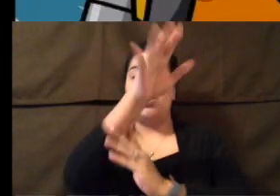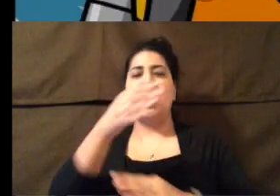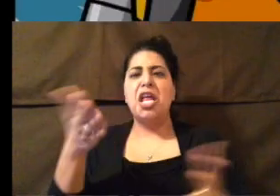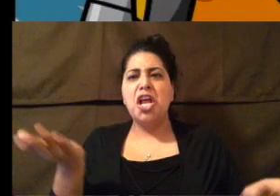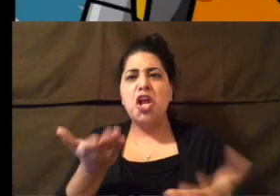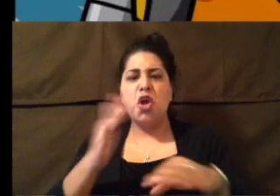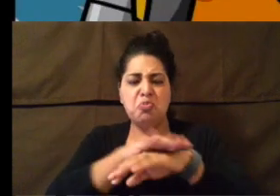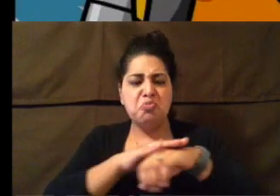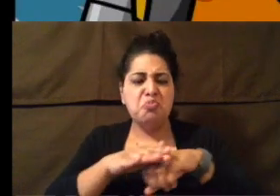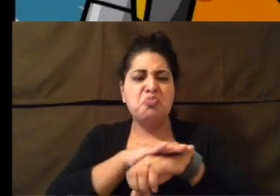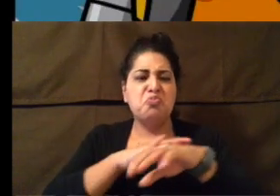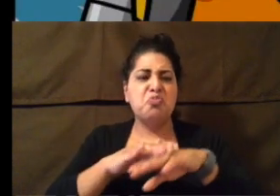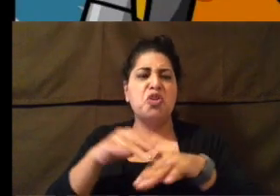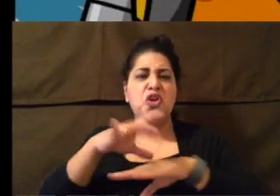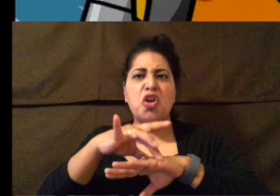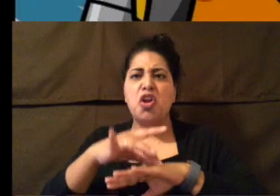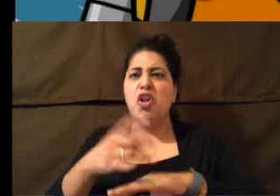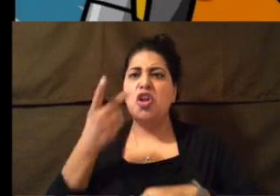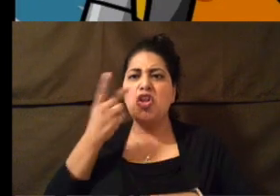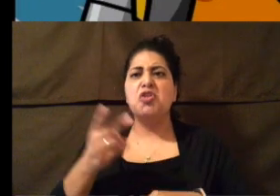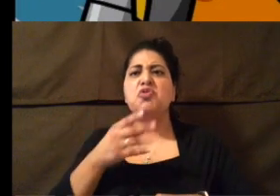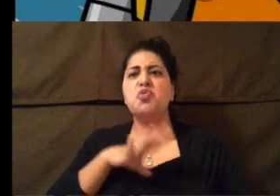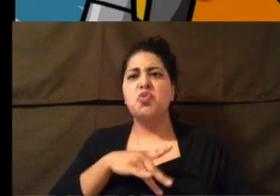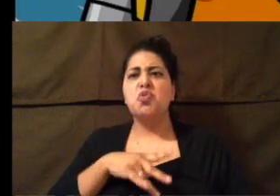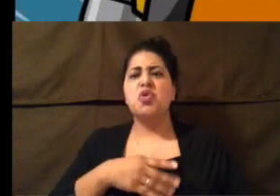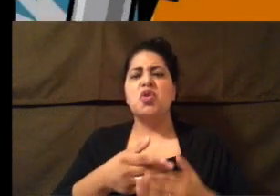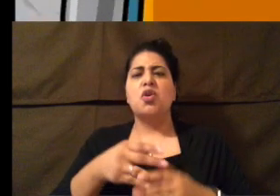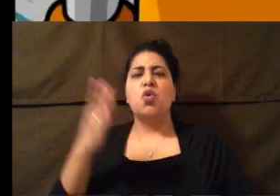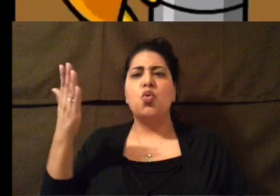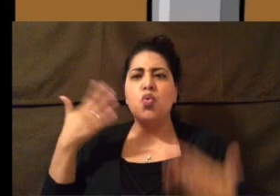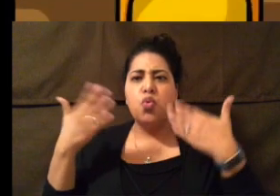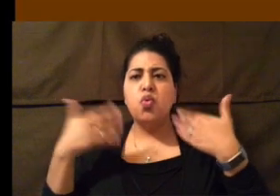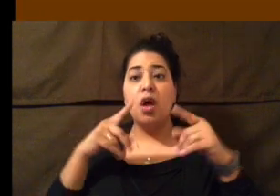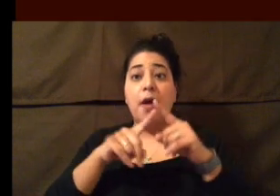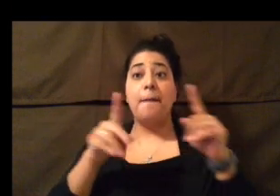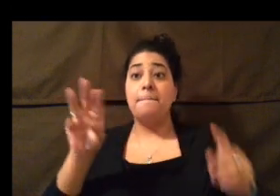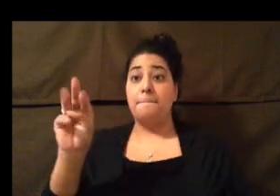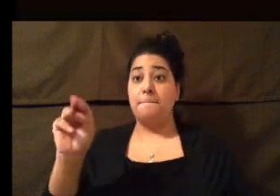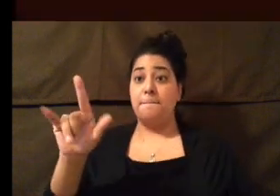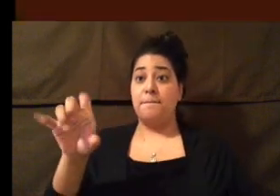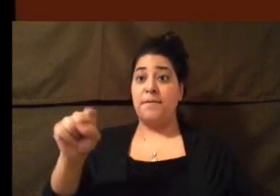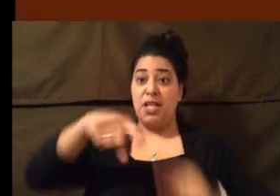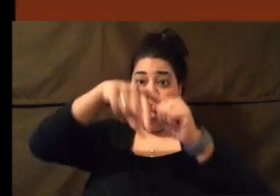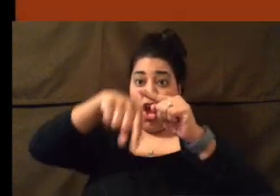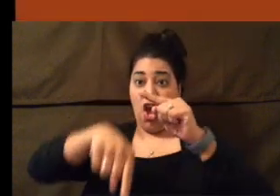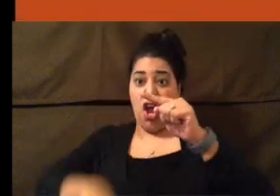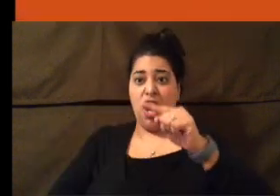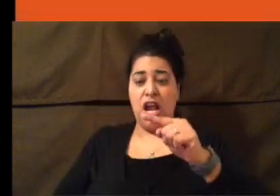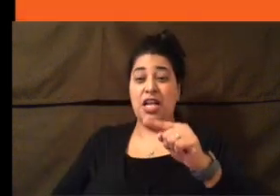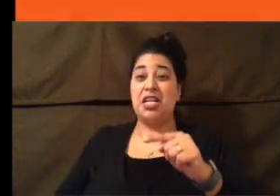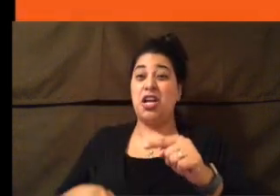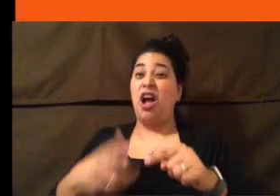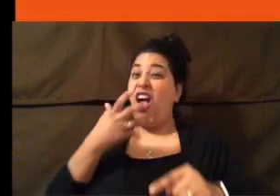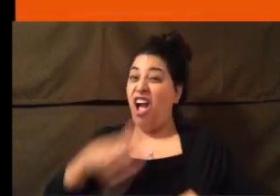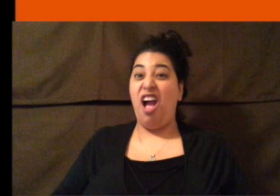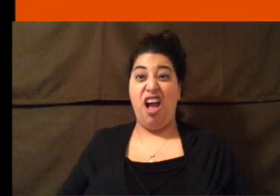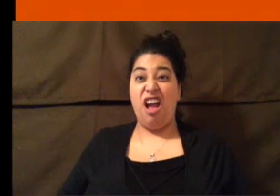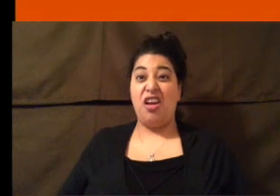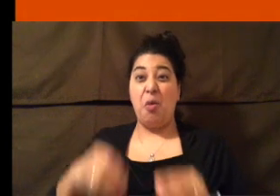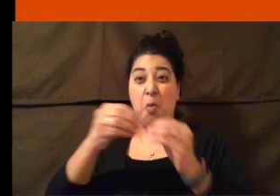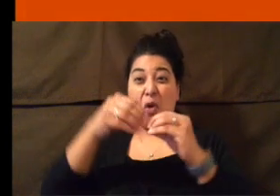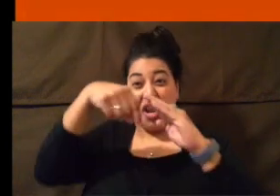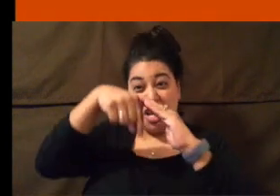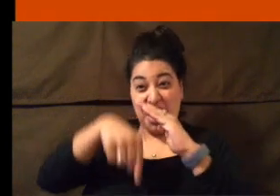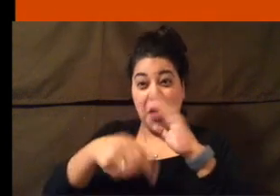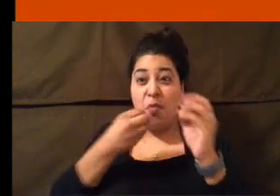Sure, up here on the surface, the Earth seems pretty cool and stable. But miles below our feet, it's a raging inferno. The deeper you